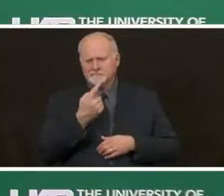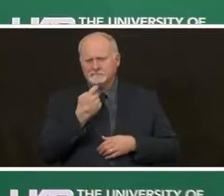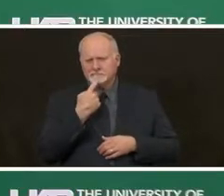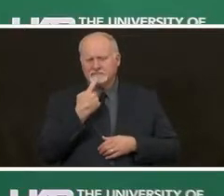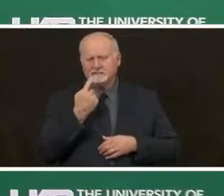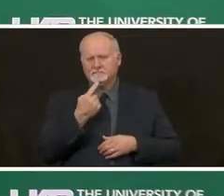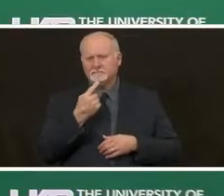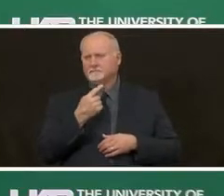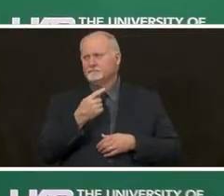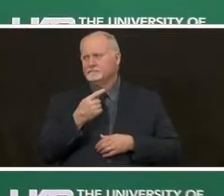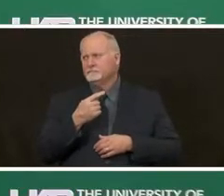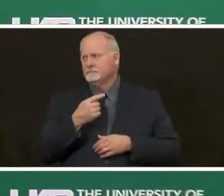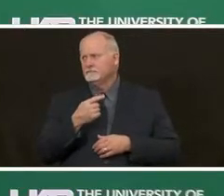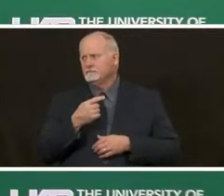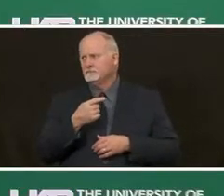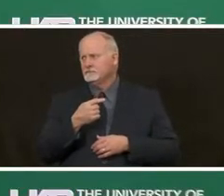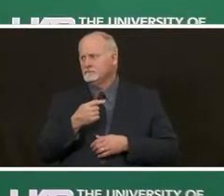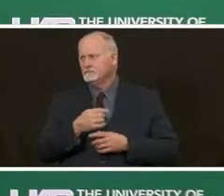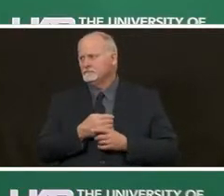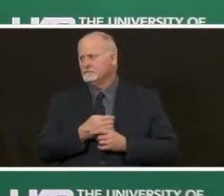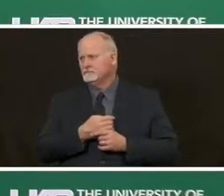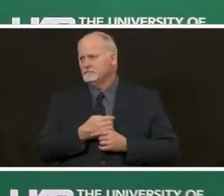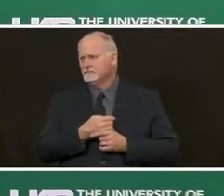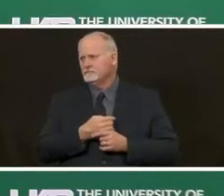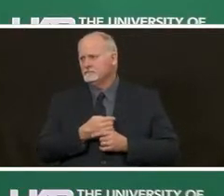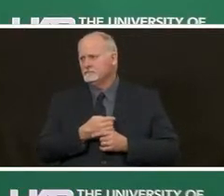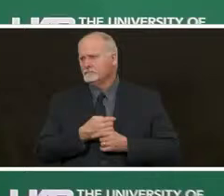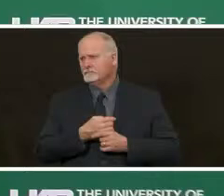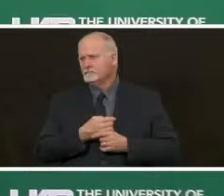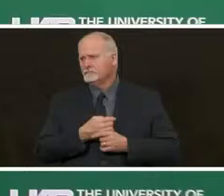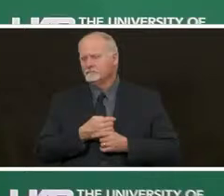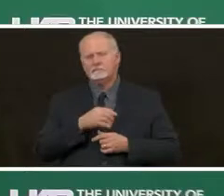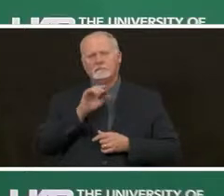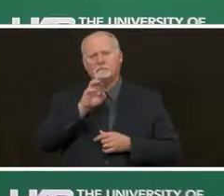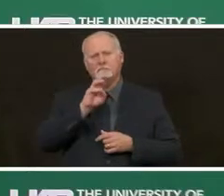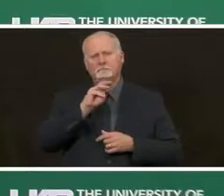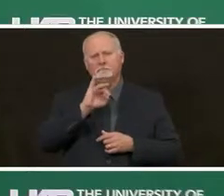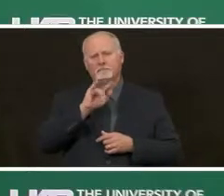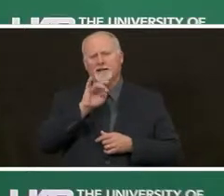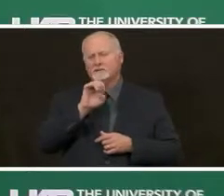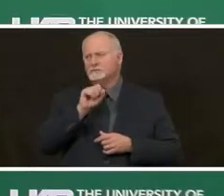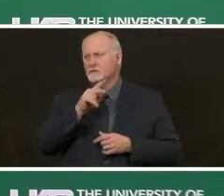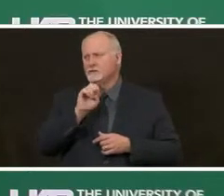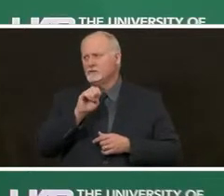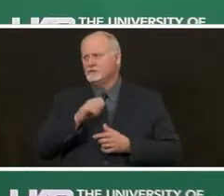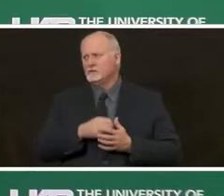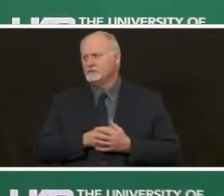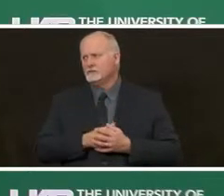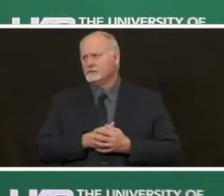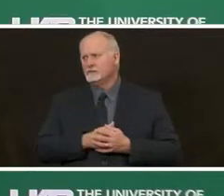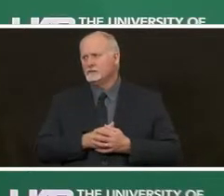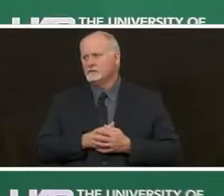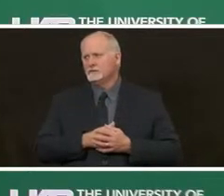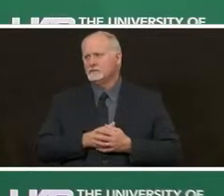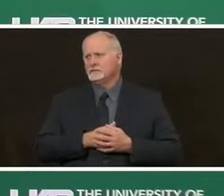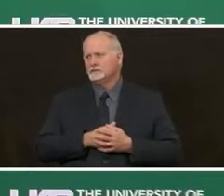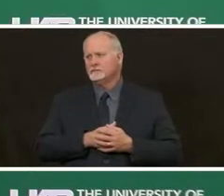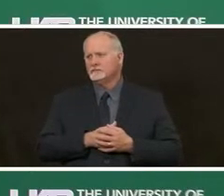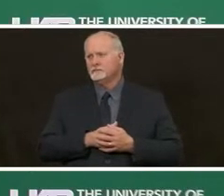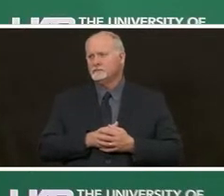asking about... There was this milestone. Yeah, there was this milestone December last year when FDA...